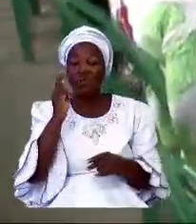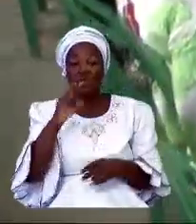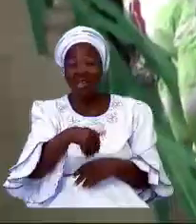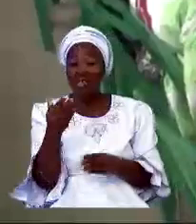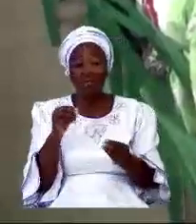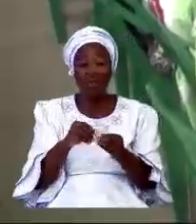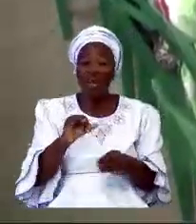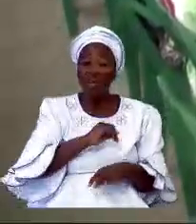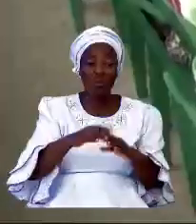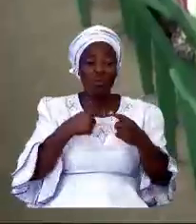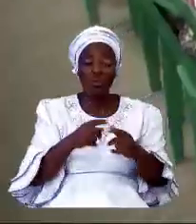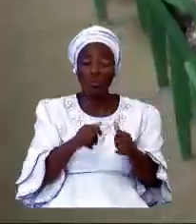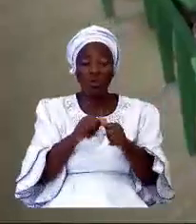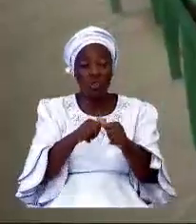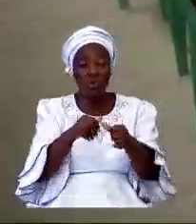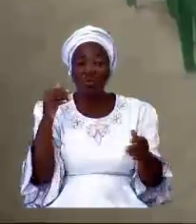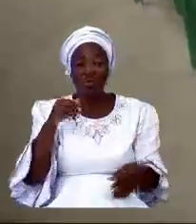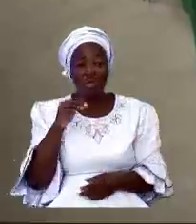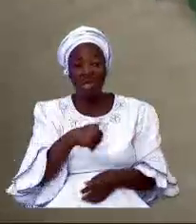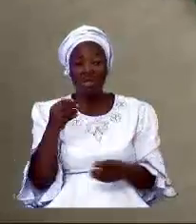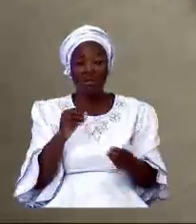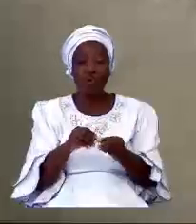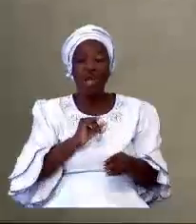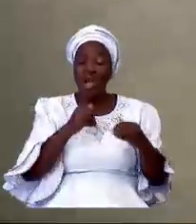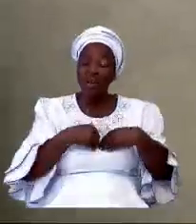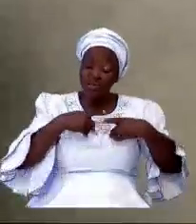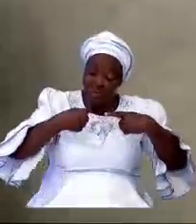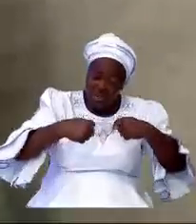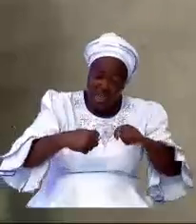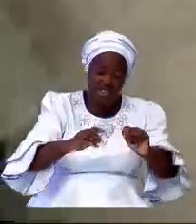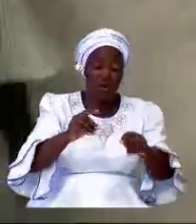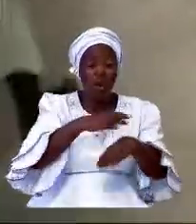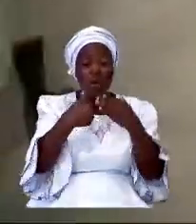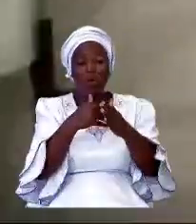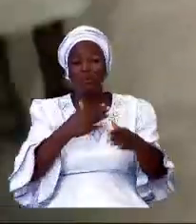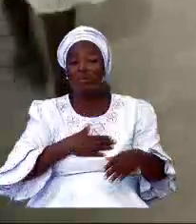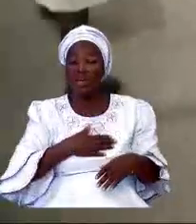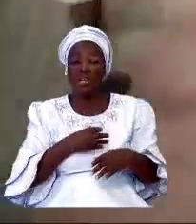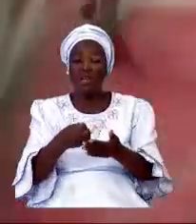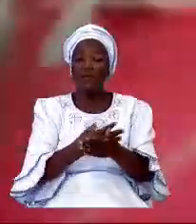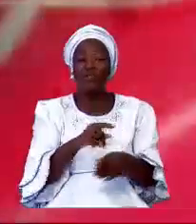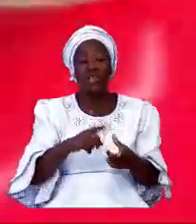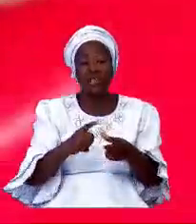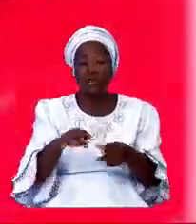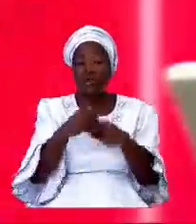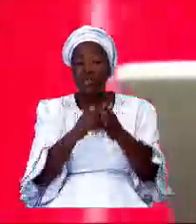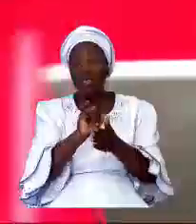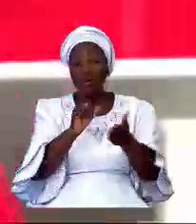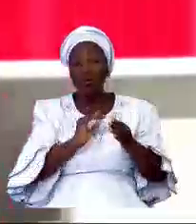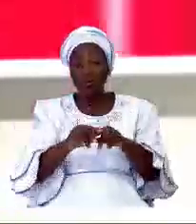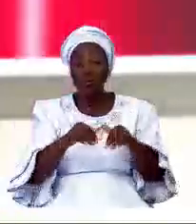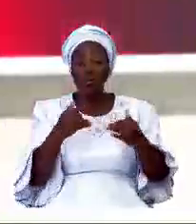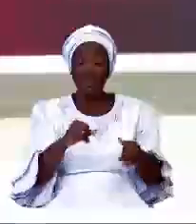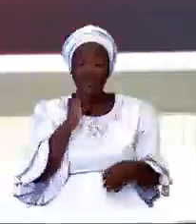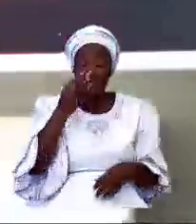Discouraged. I don't want to preach anymore. I don't want to run the race anymore. I've done all I can do. All I want